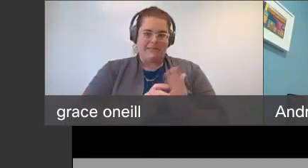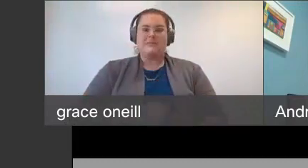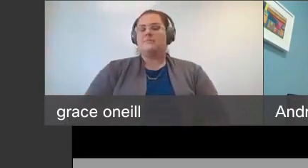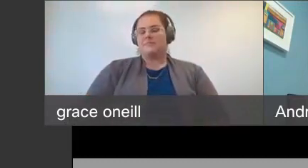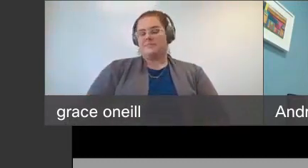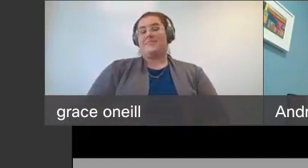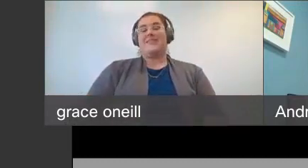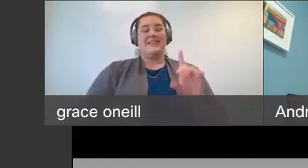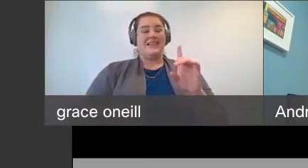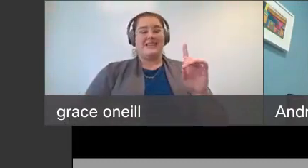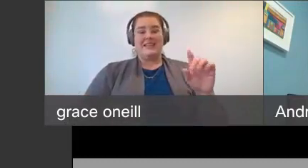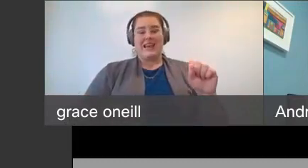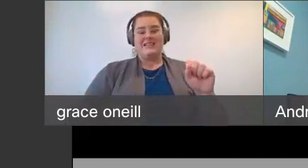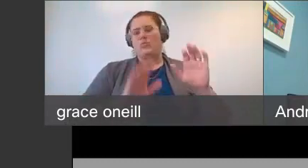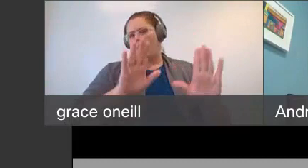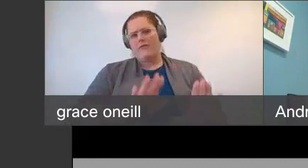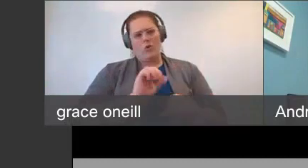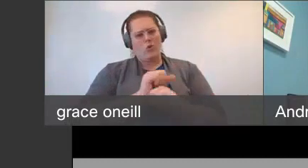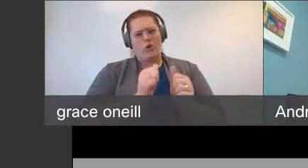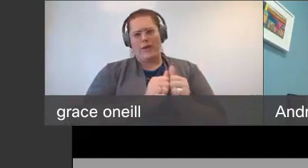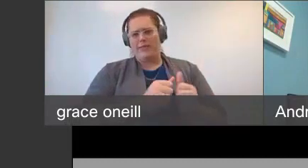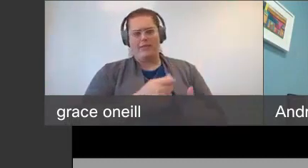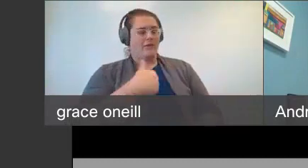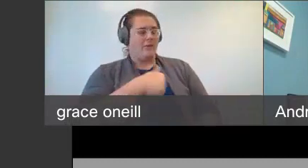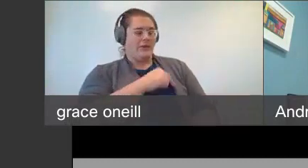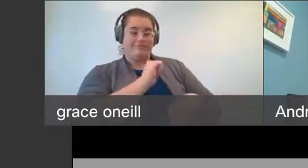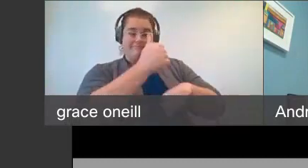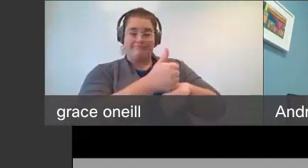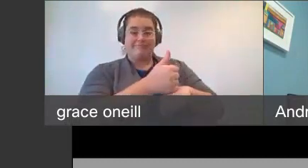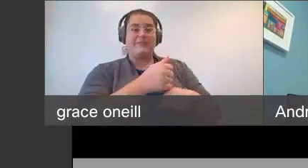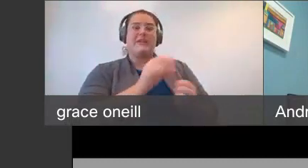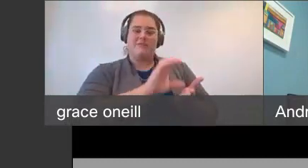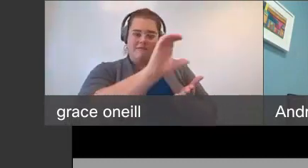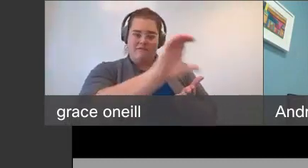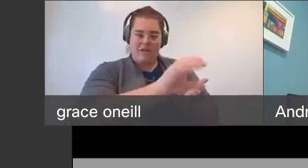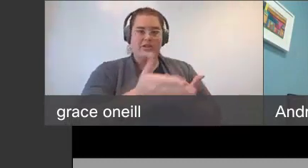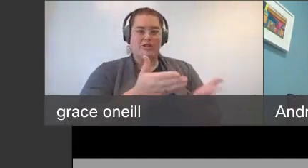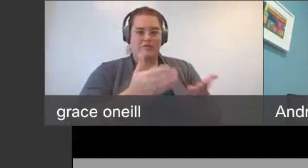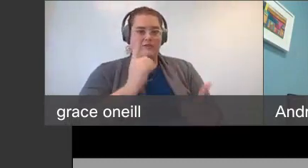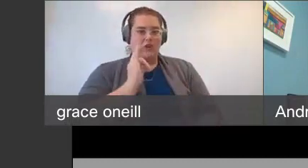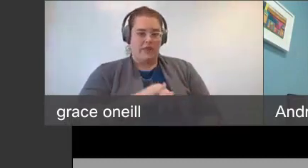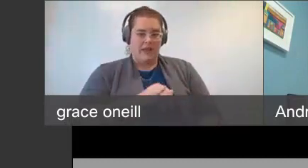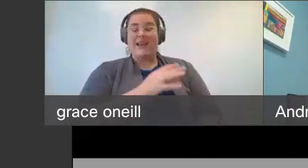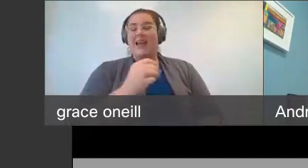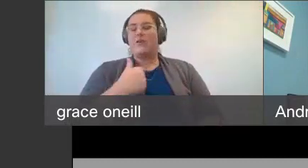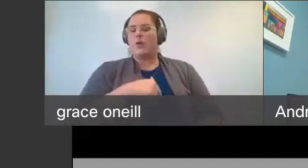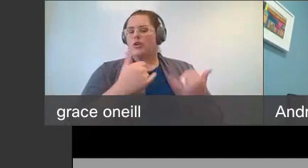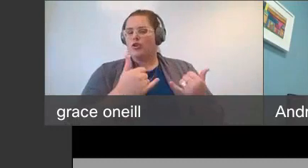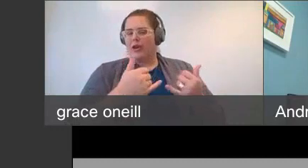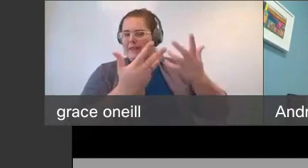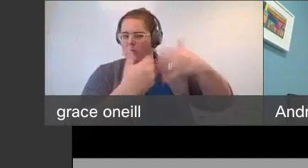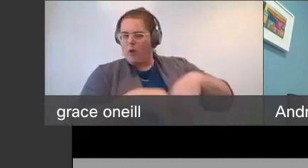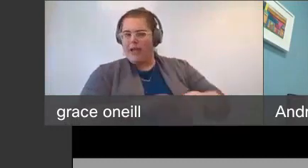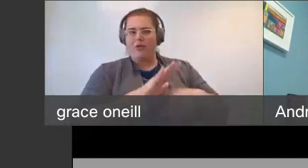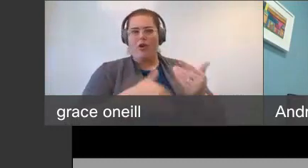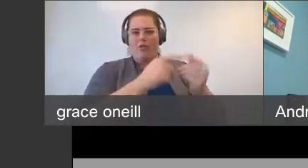has funded this service for individuals, and we're in the process of working out some of the details on how that will be rolled out. The purpose